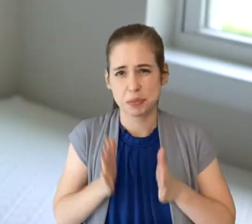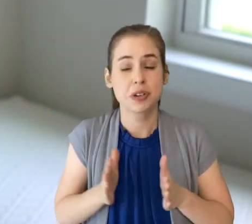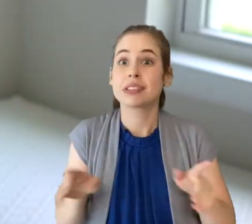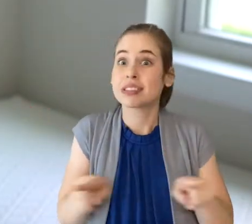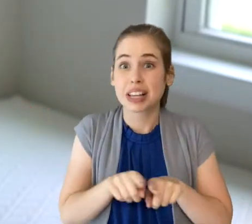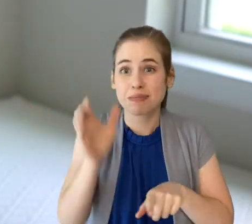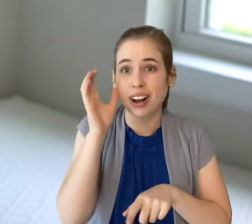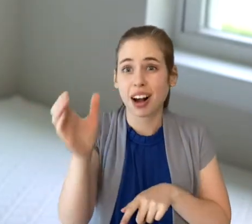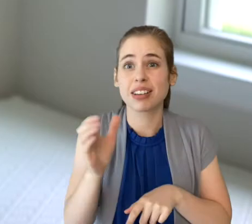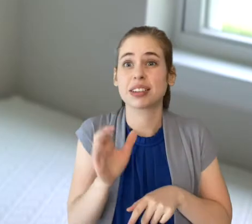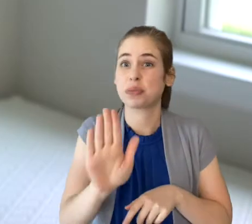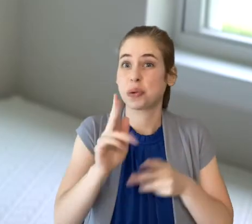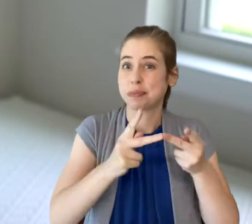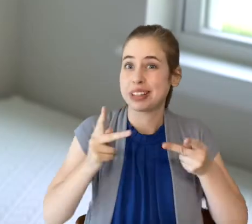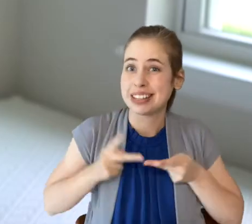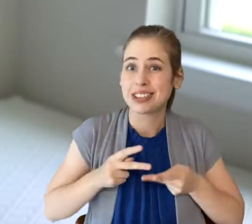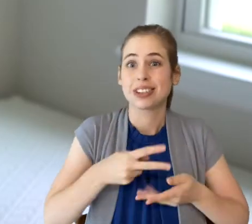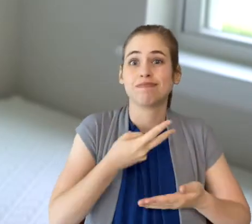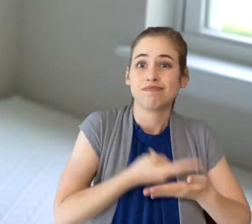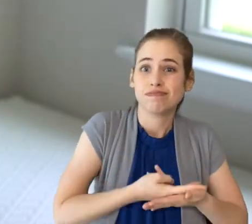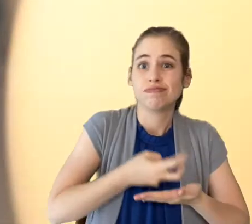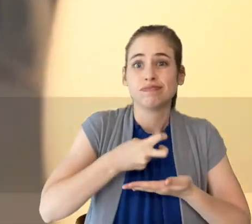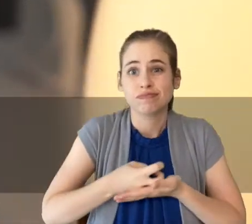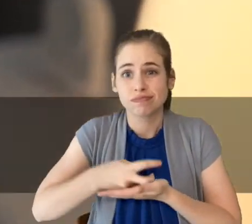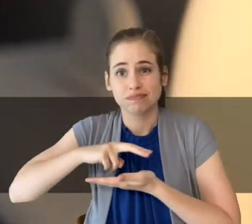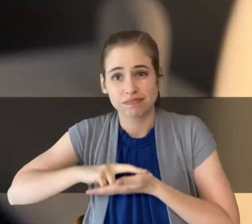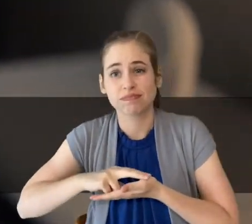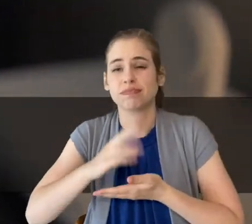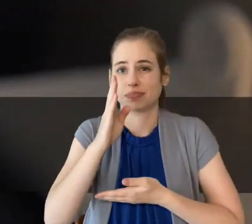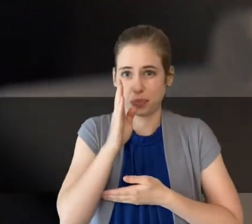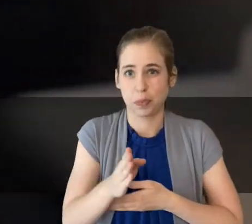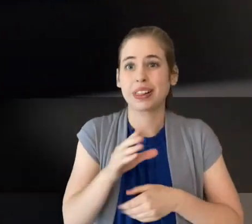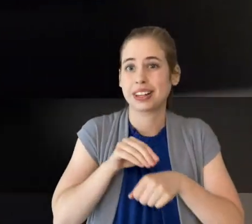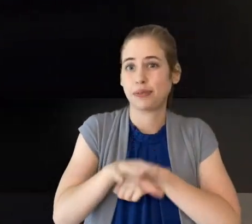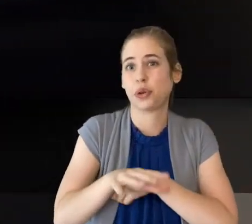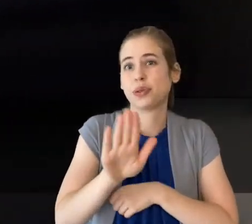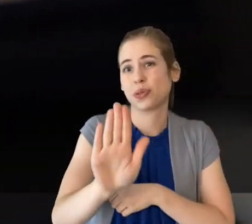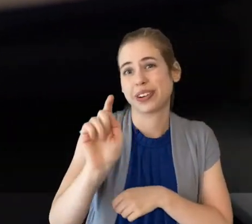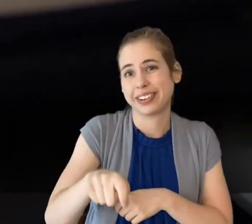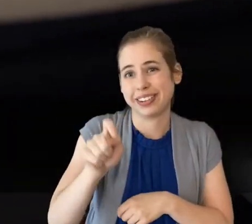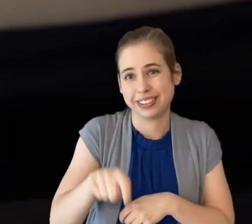be complete without discussing these nuances.